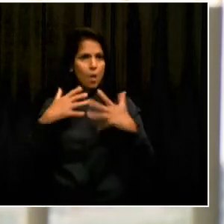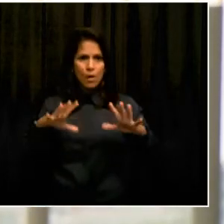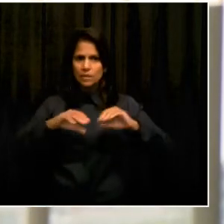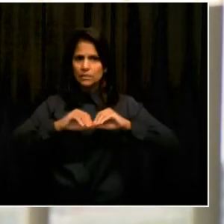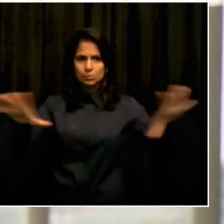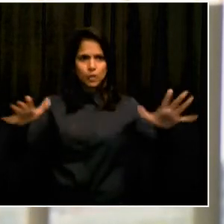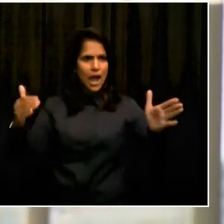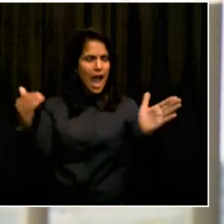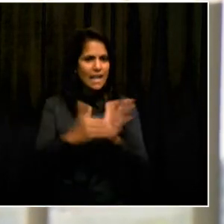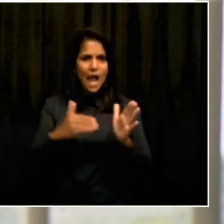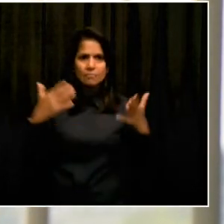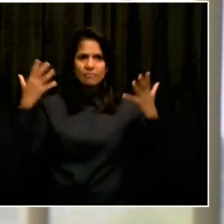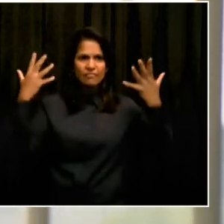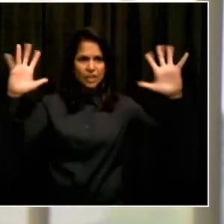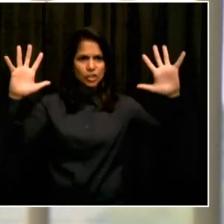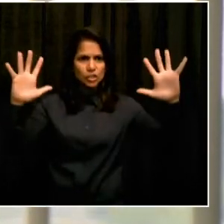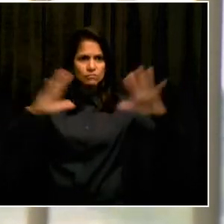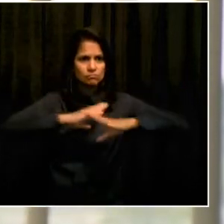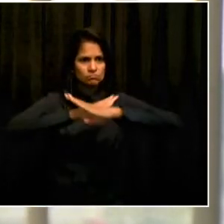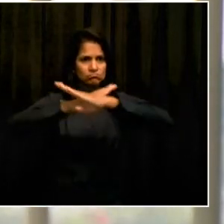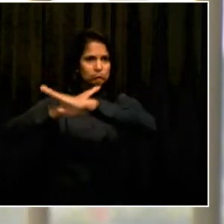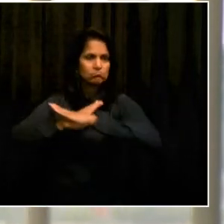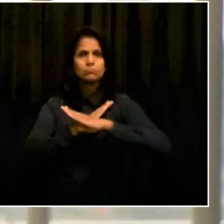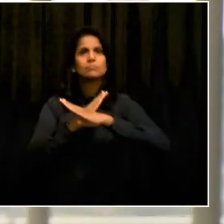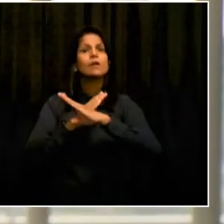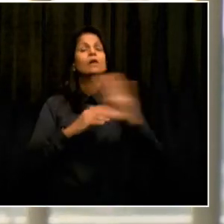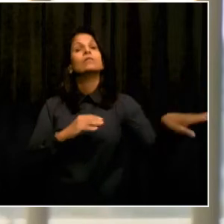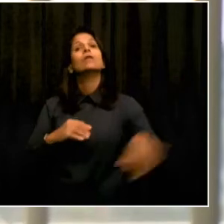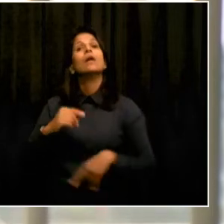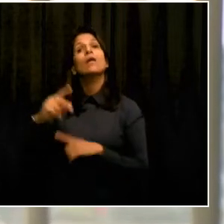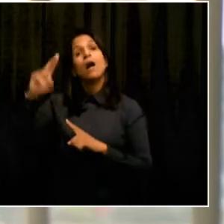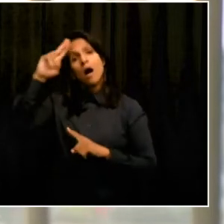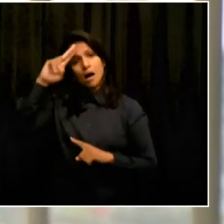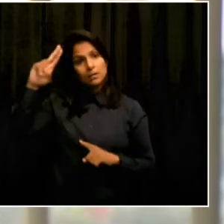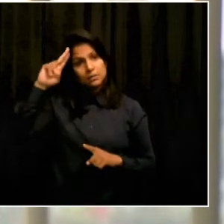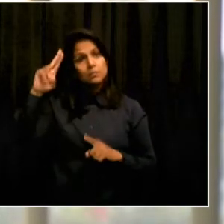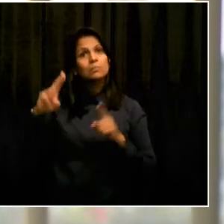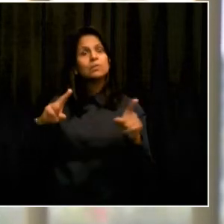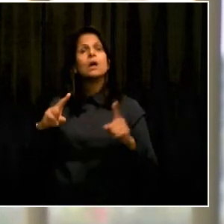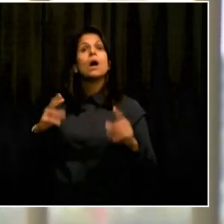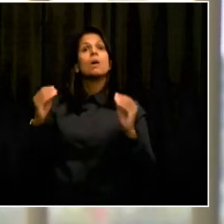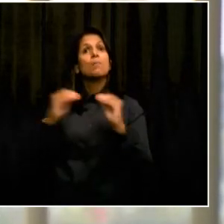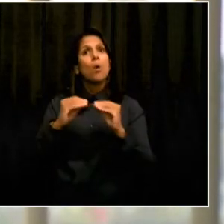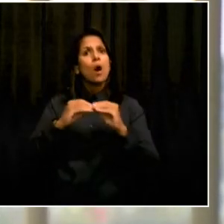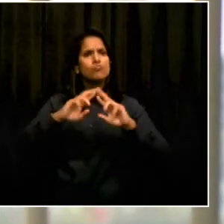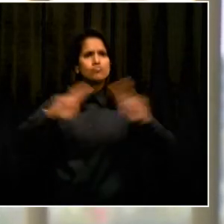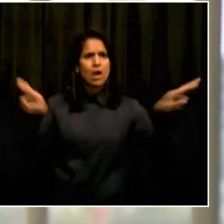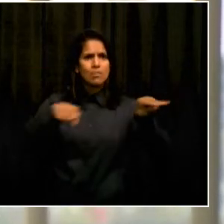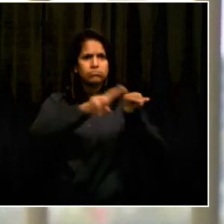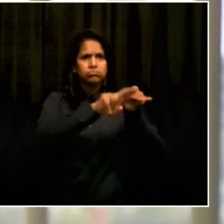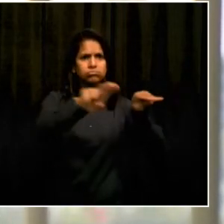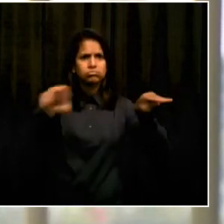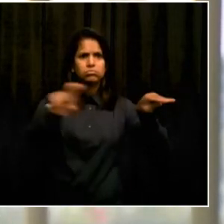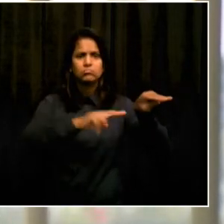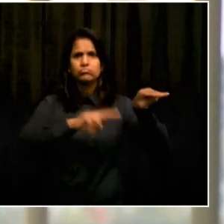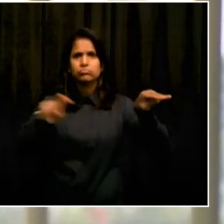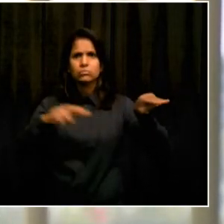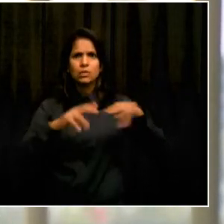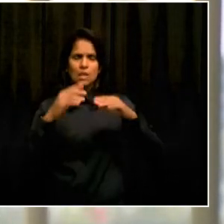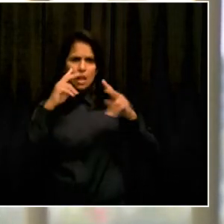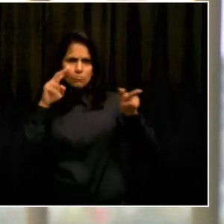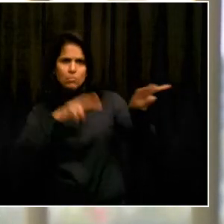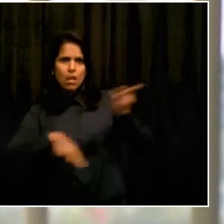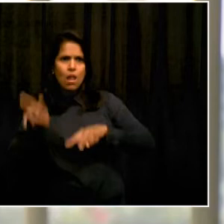Thank you, Mr. Mayor. 2 thoughts. First, overwhelmingly, the problem was staffing, right? Having enough intensivists,